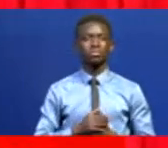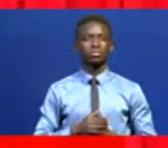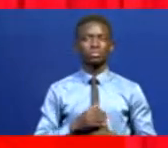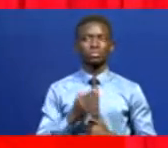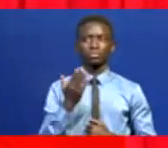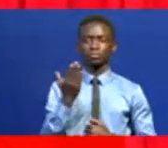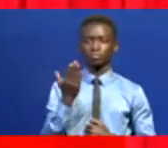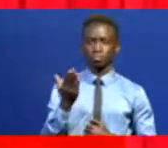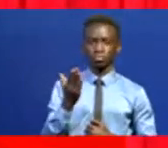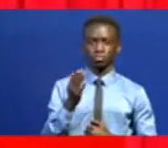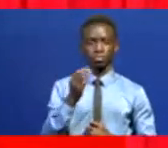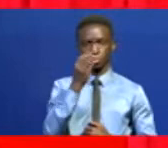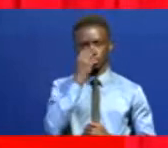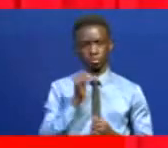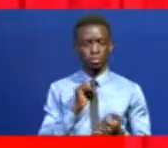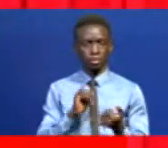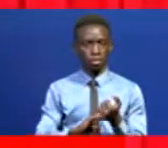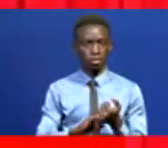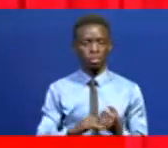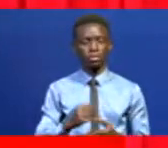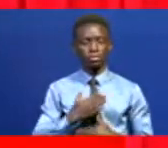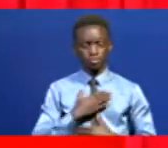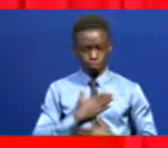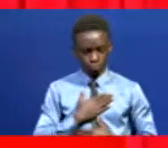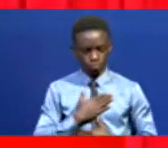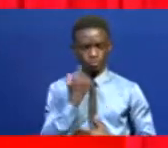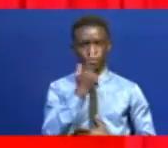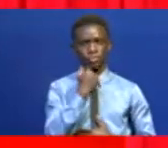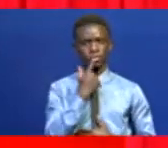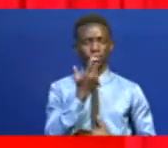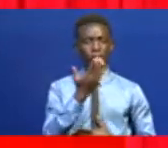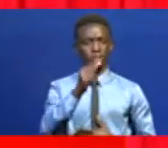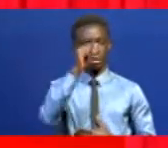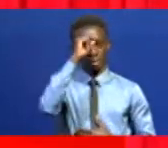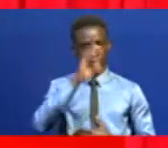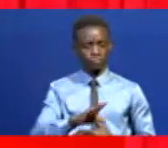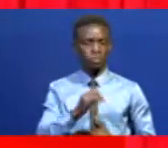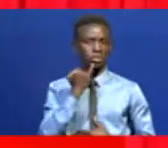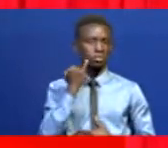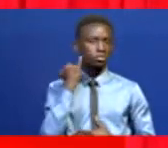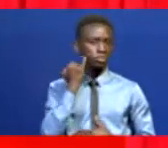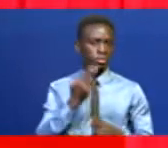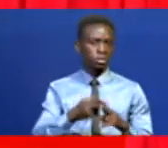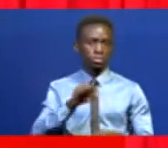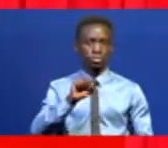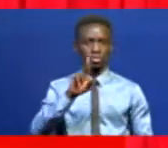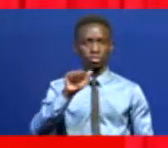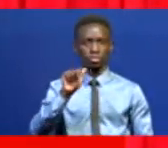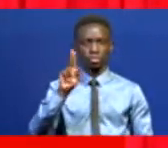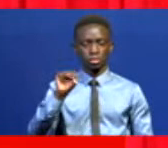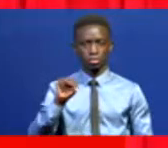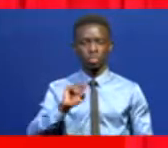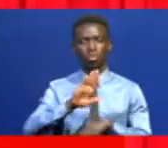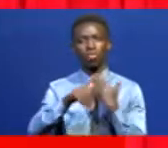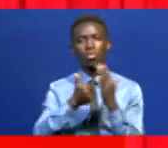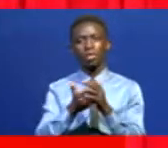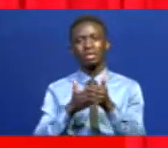Excellency, our host governor, my dear sister Susan, all the leaders gathered